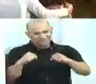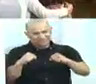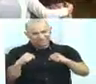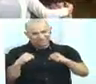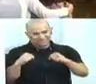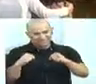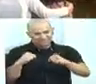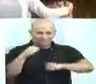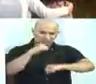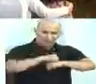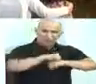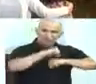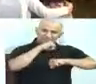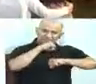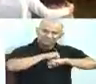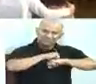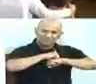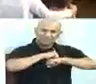rock,